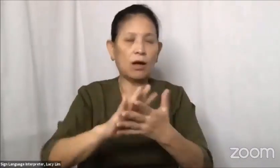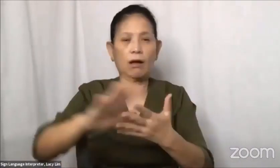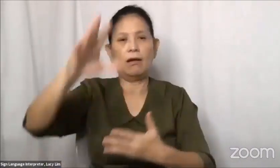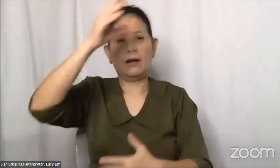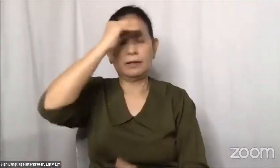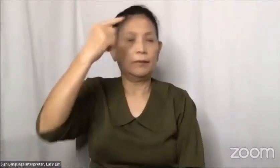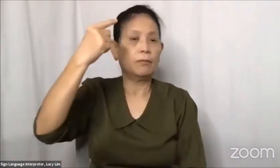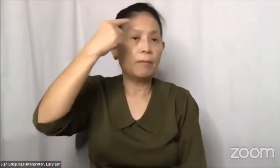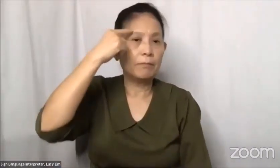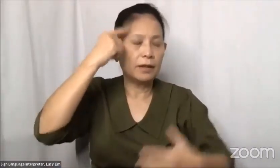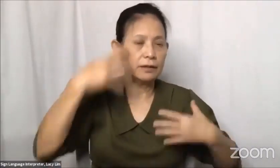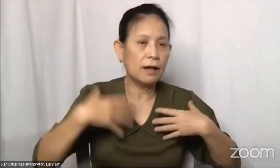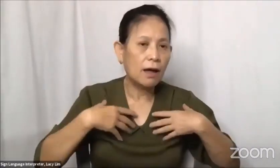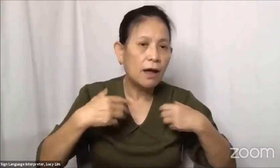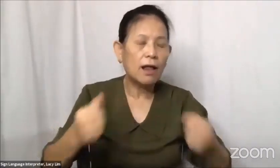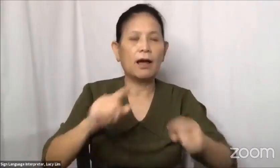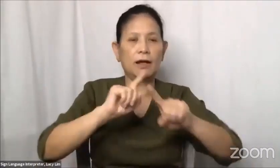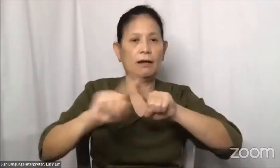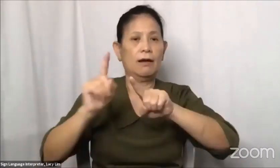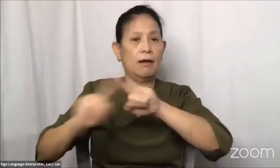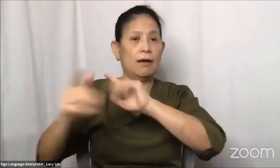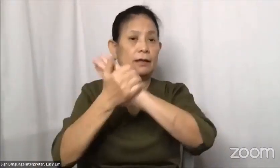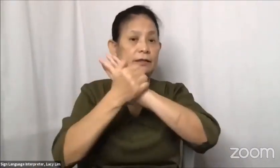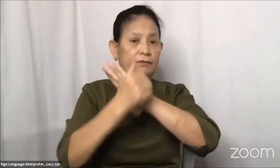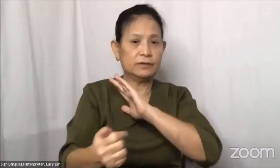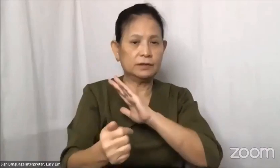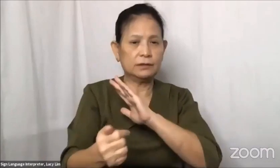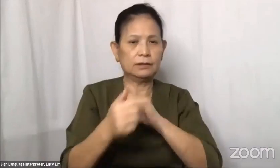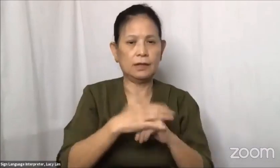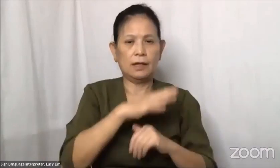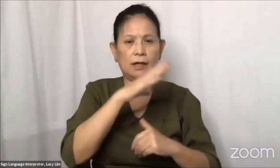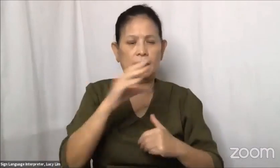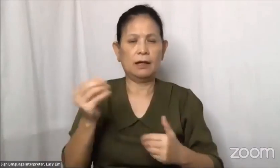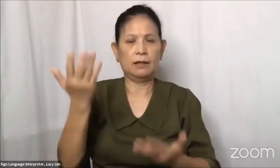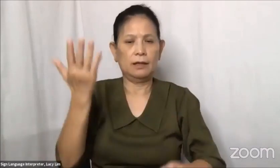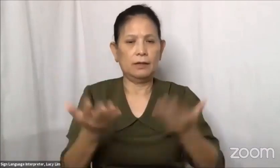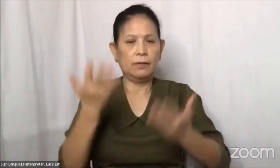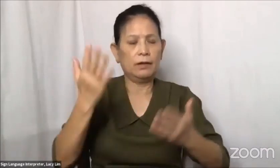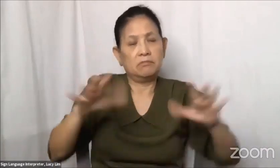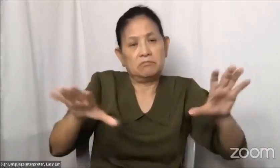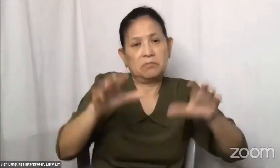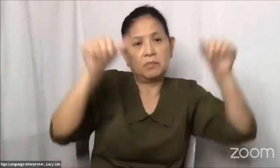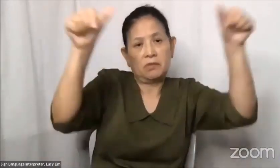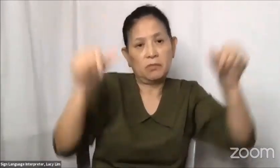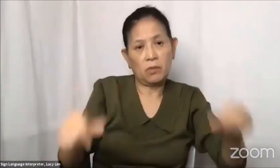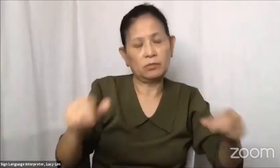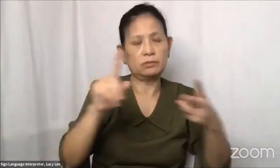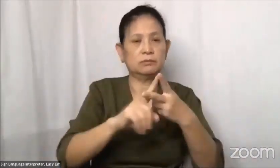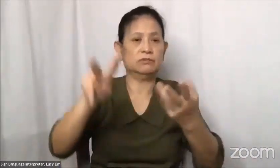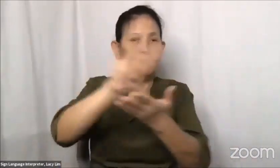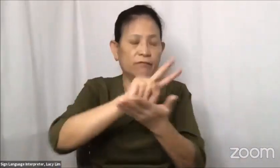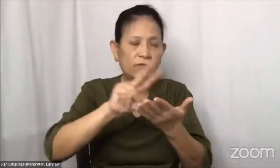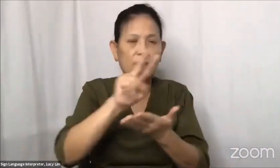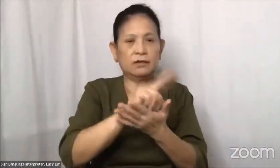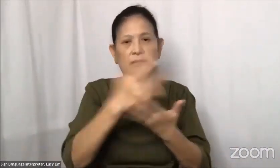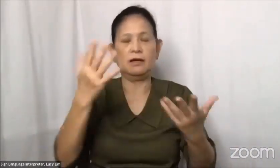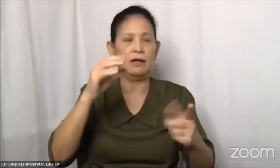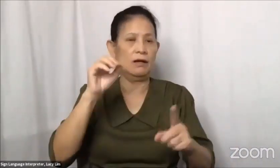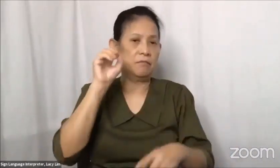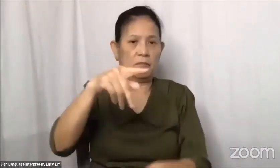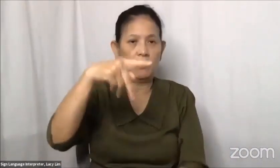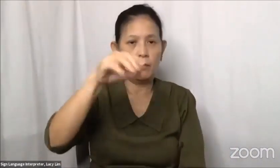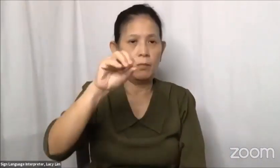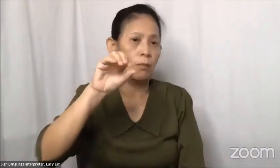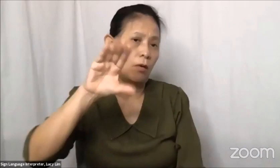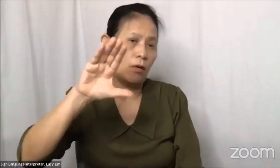as learning different kinds of skills. For example, making posters, videos, podcasts, sharing their